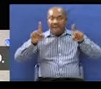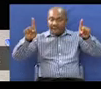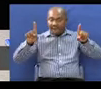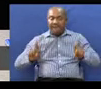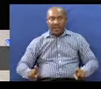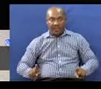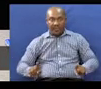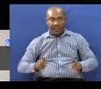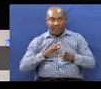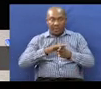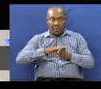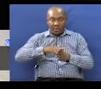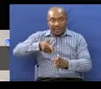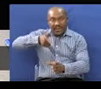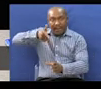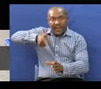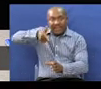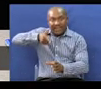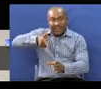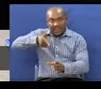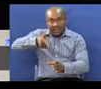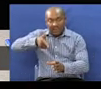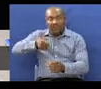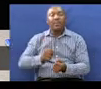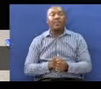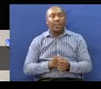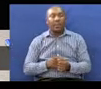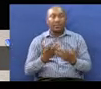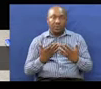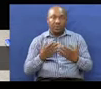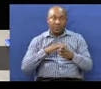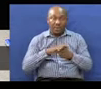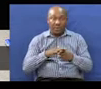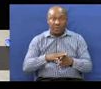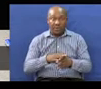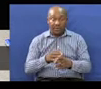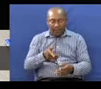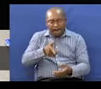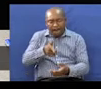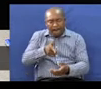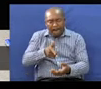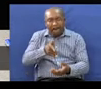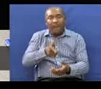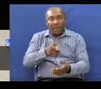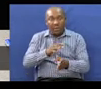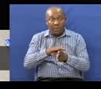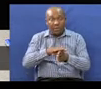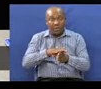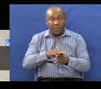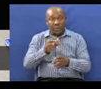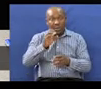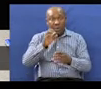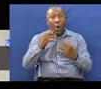used during the melting of metals. So these are the uses of oxygen gas. These are the uses of